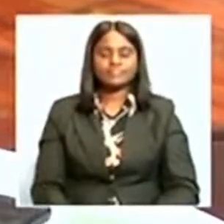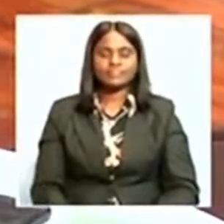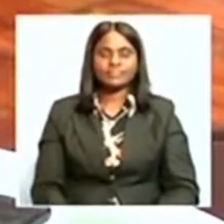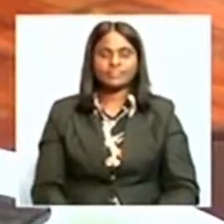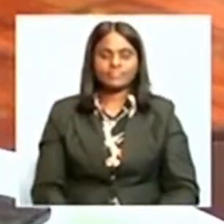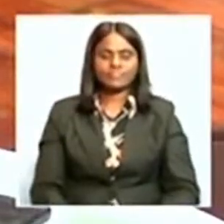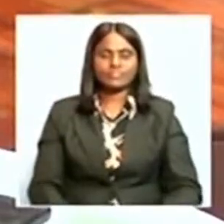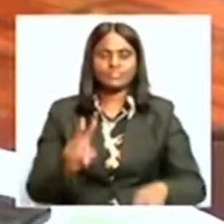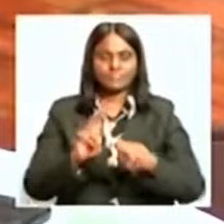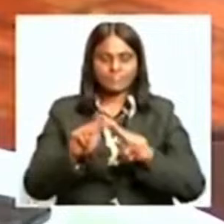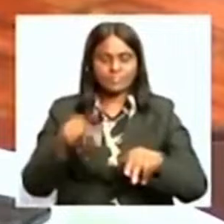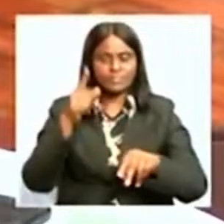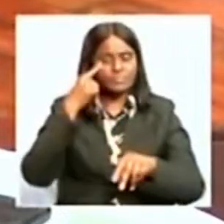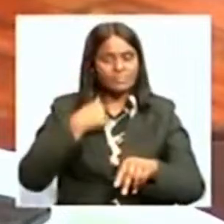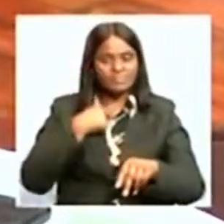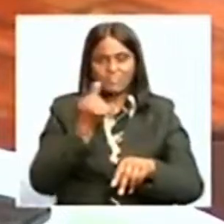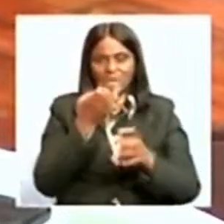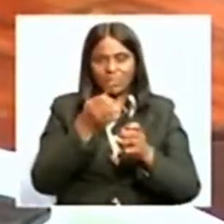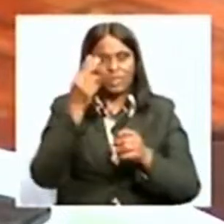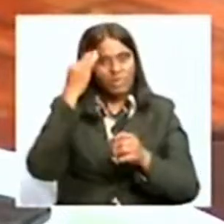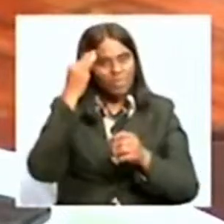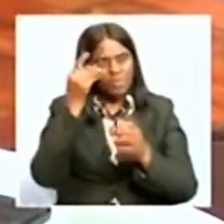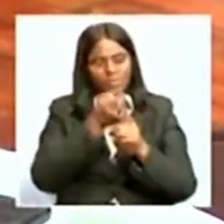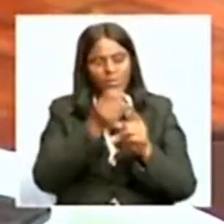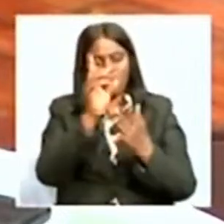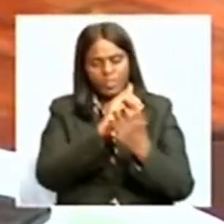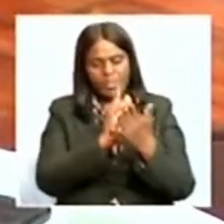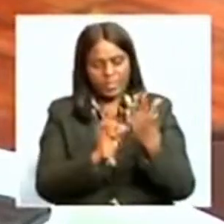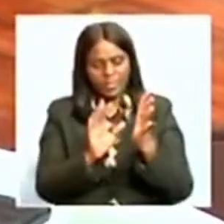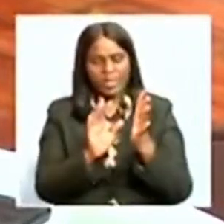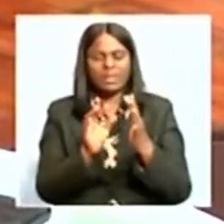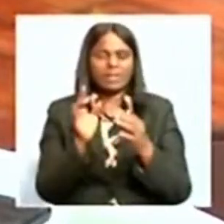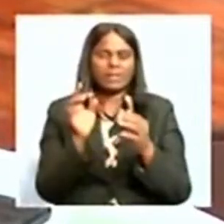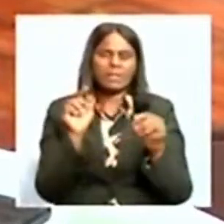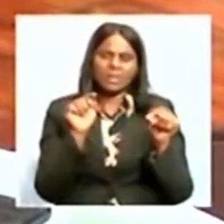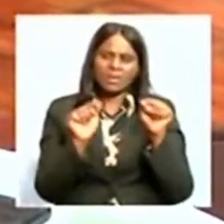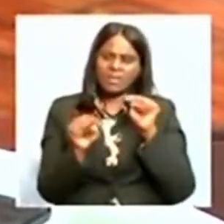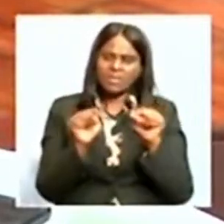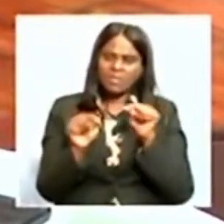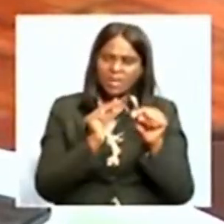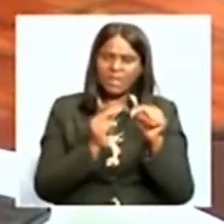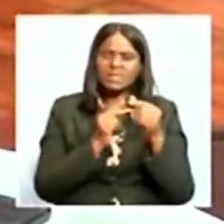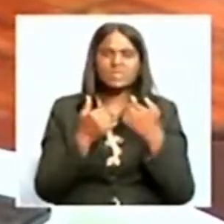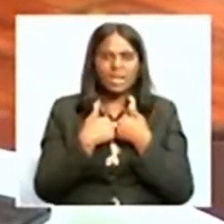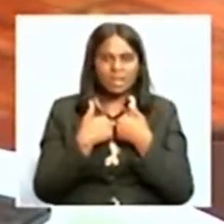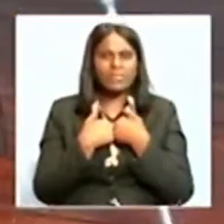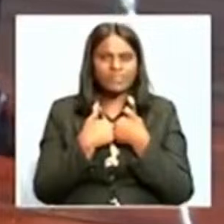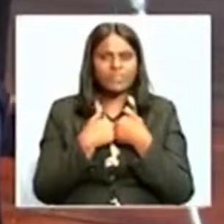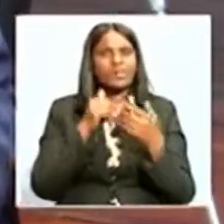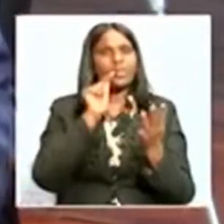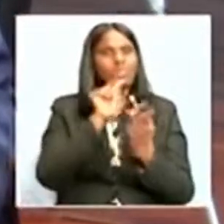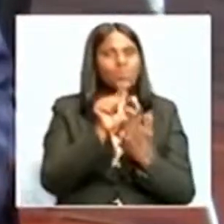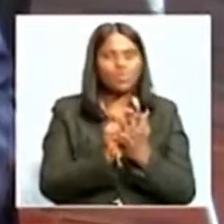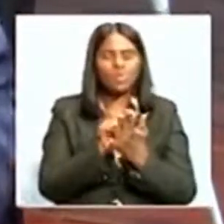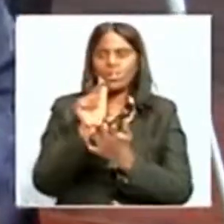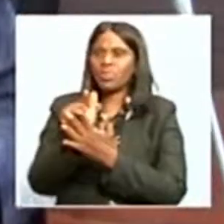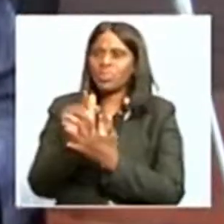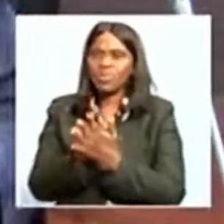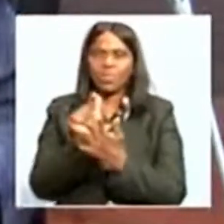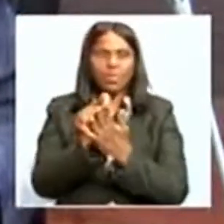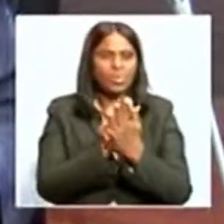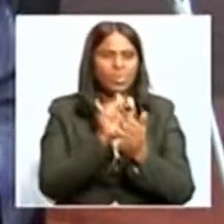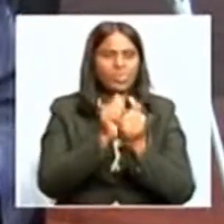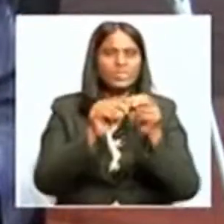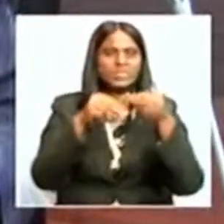Chair, for me, I just want to find out from the drafters. I think of recent in government, we have been passing legislation like this that